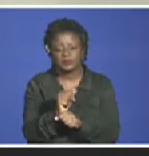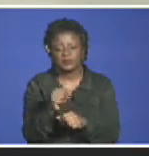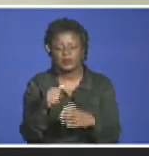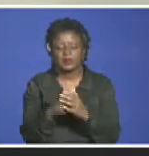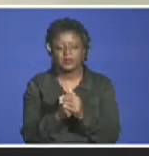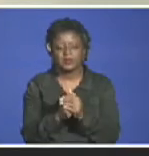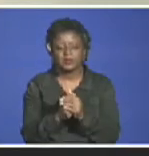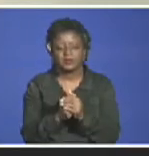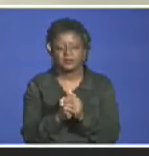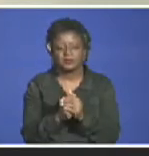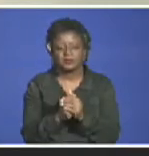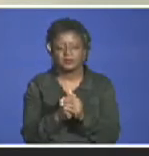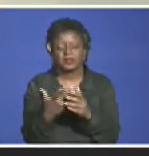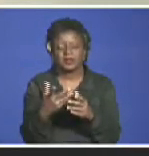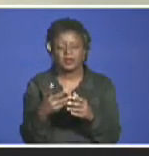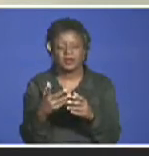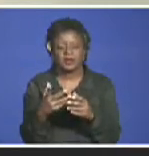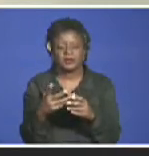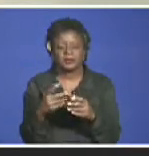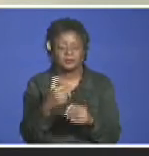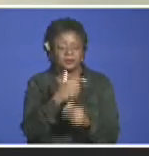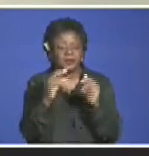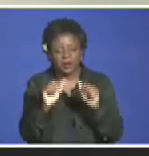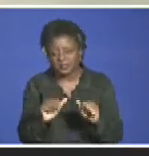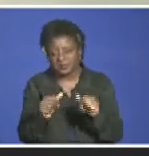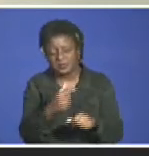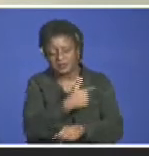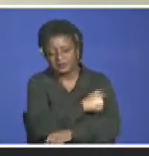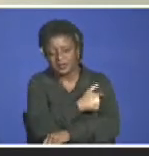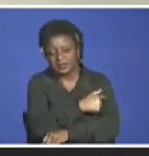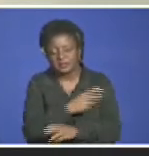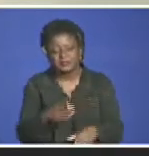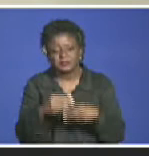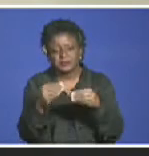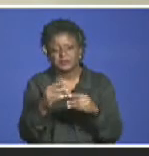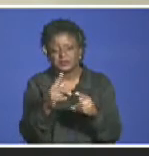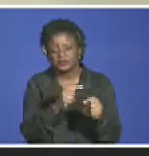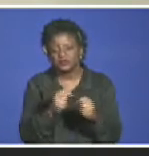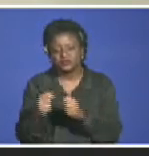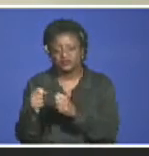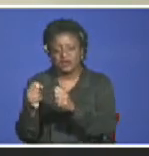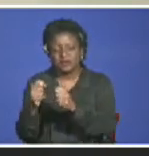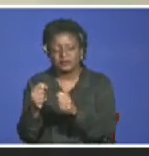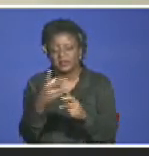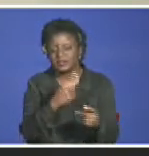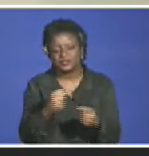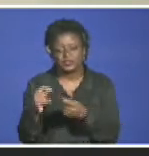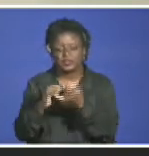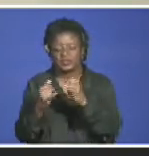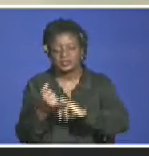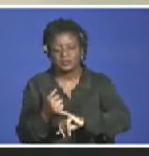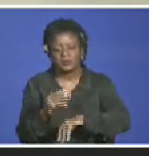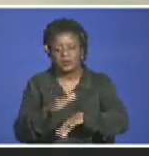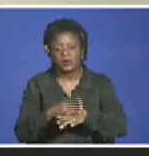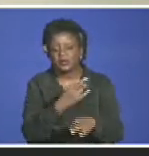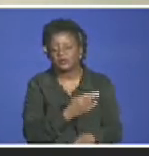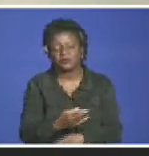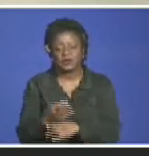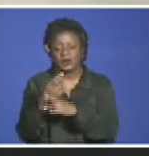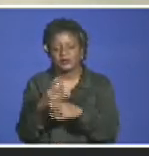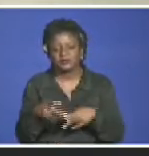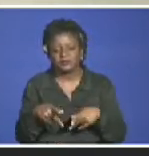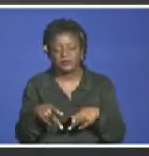travel and tourism on a recovery path that would be strongest in the overlap between 2022